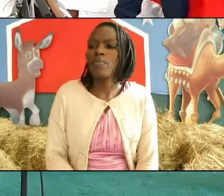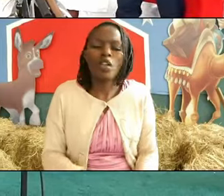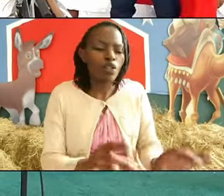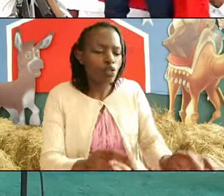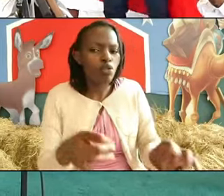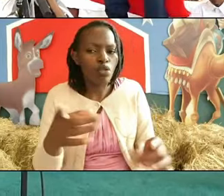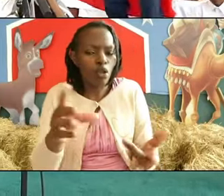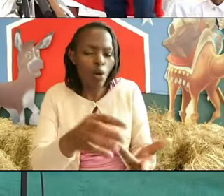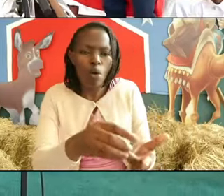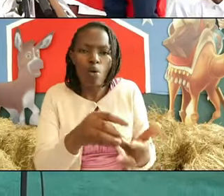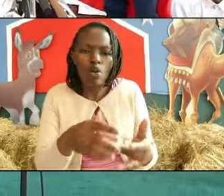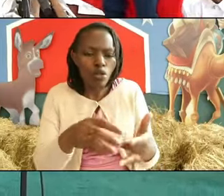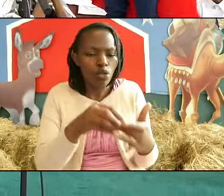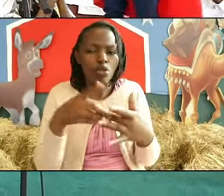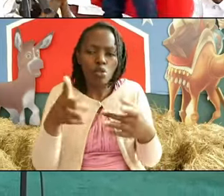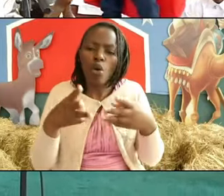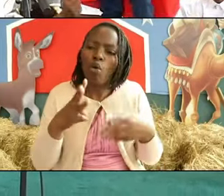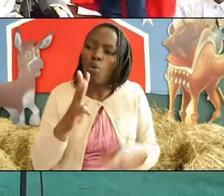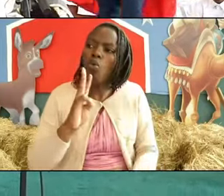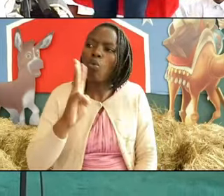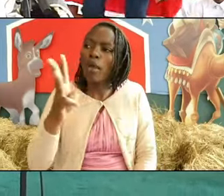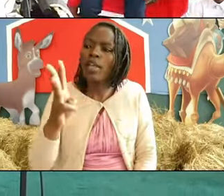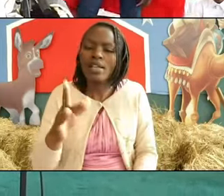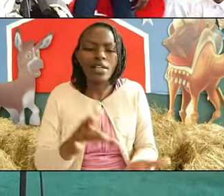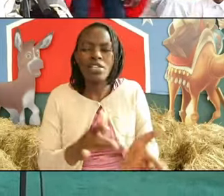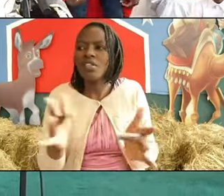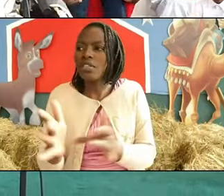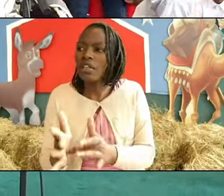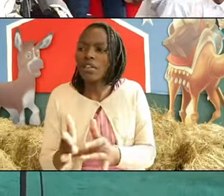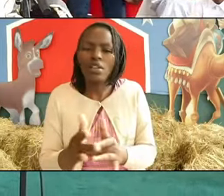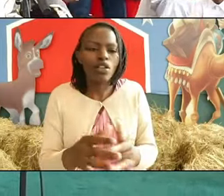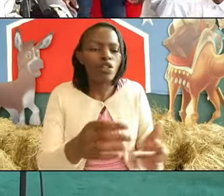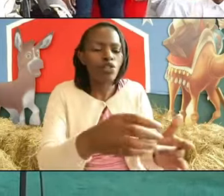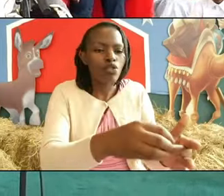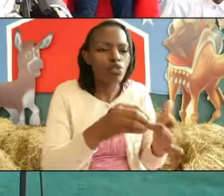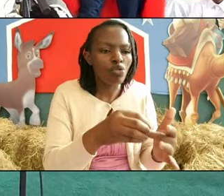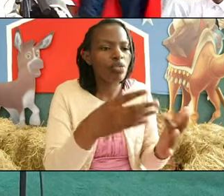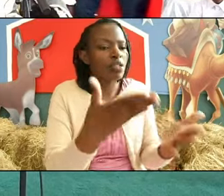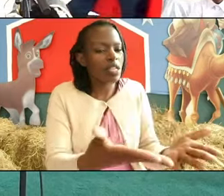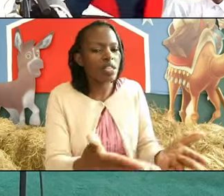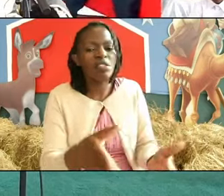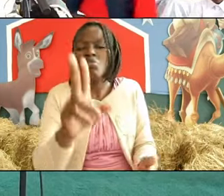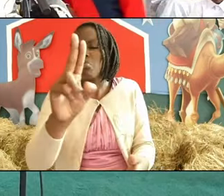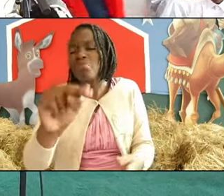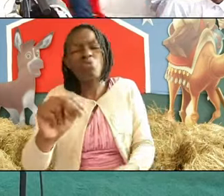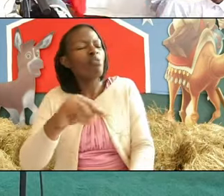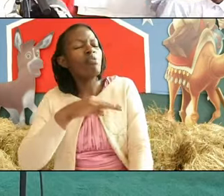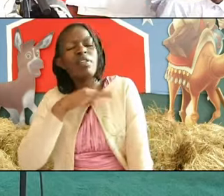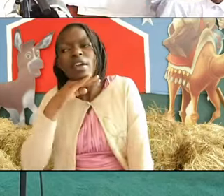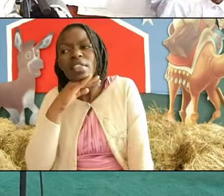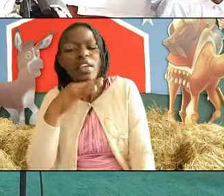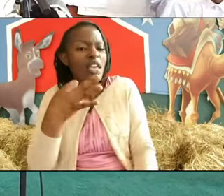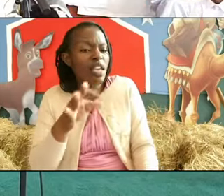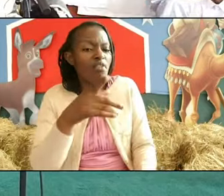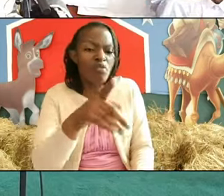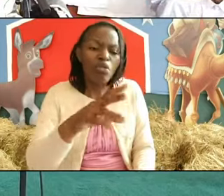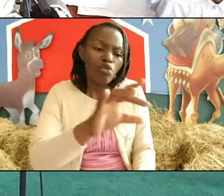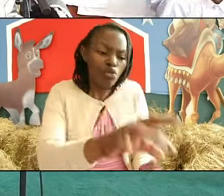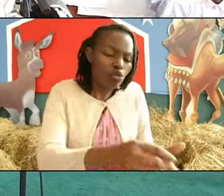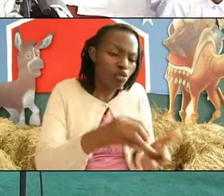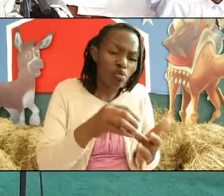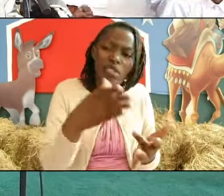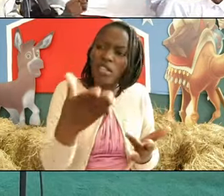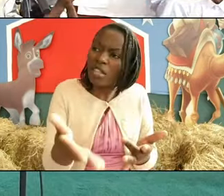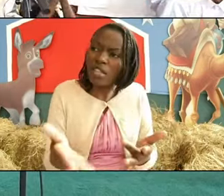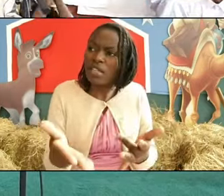Choose your way, Jesus. You choose this. This. There is no turning back. If you choose this,